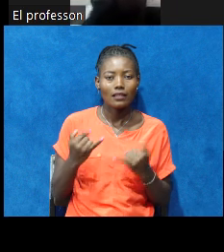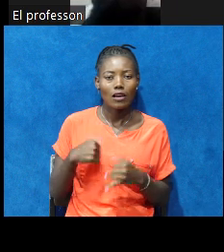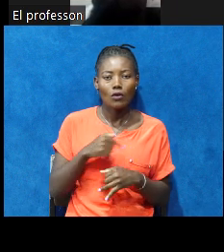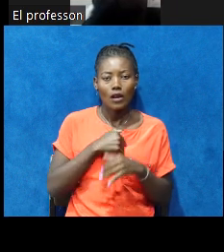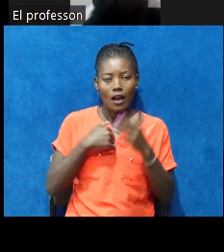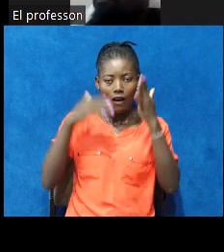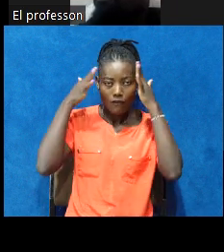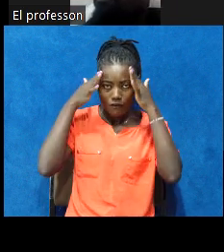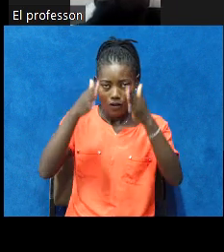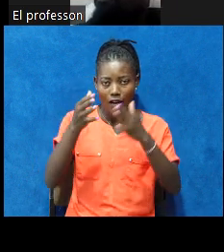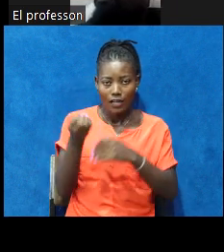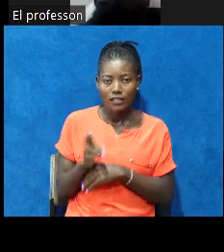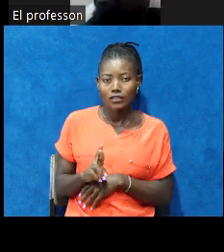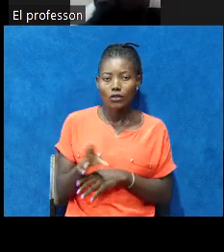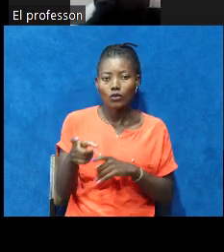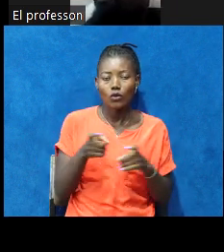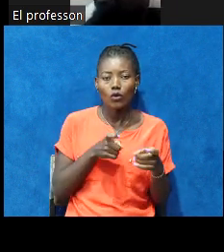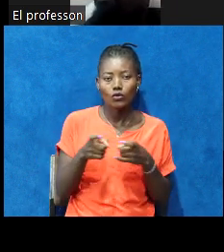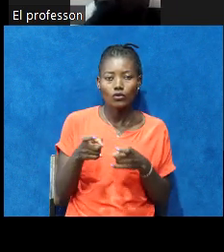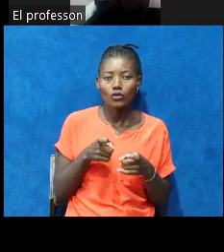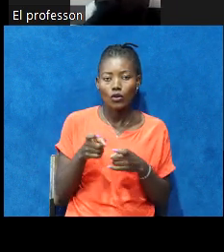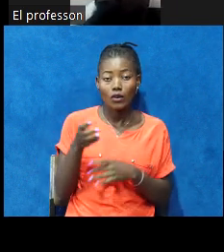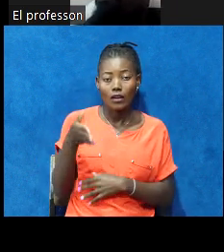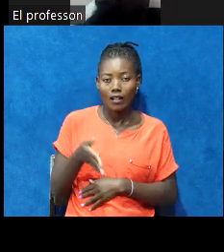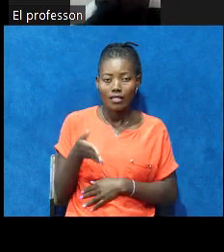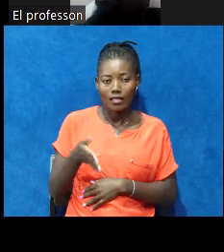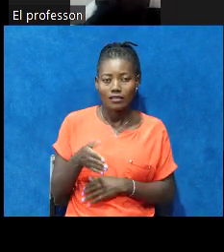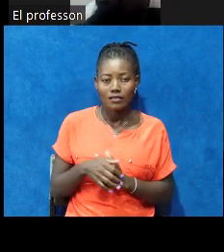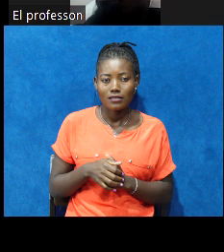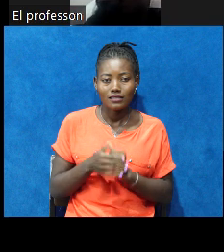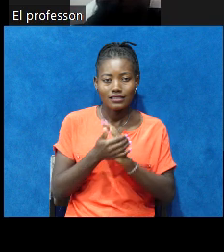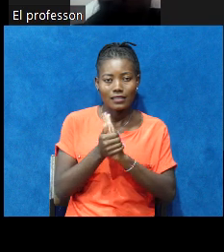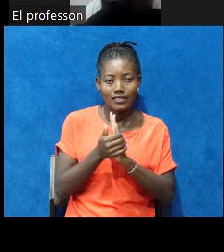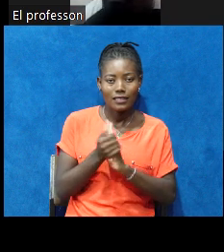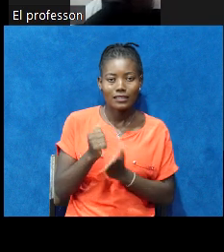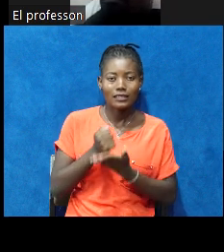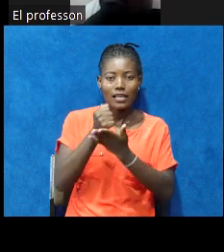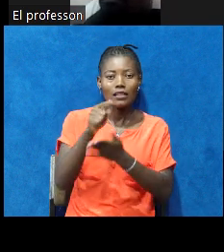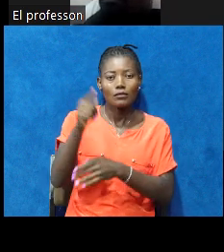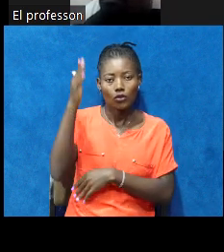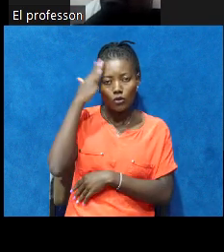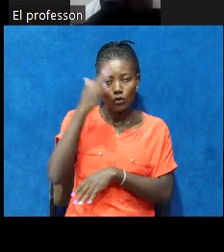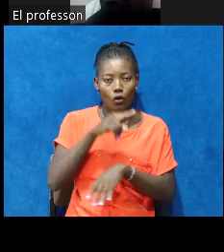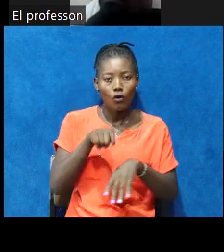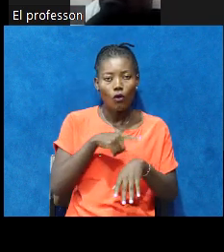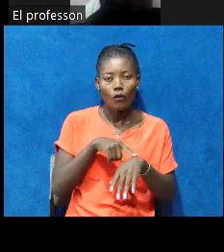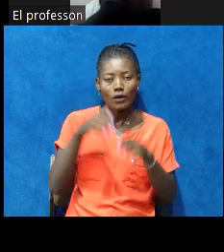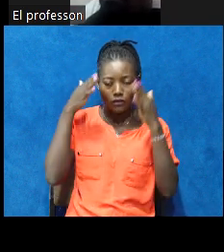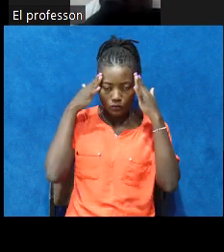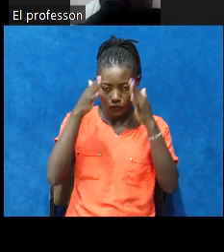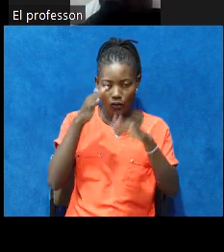have concentration or attentional focus and control. This skill helps you know when to